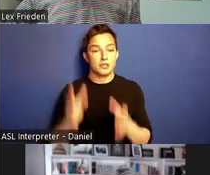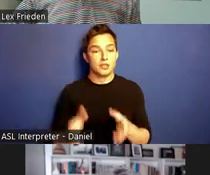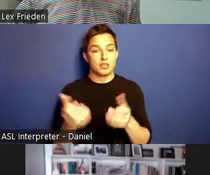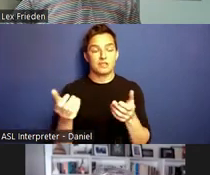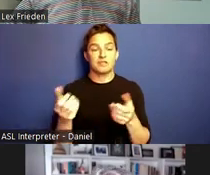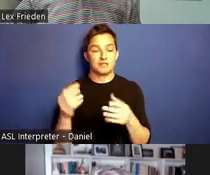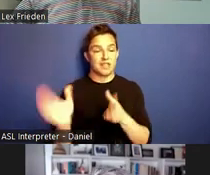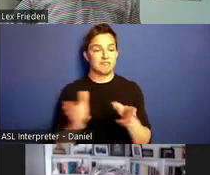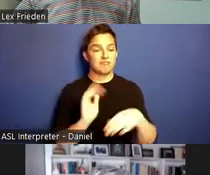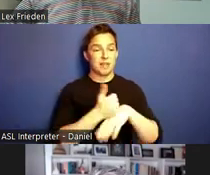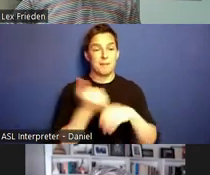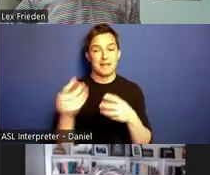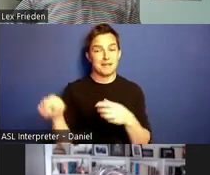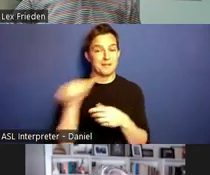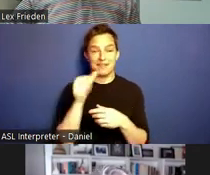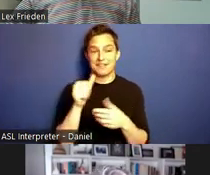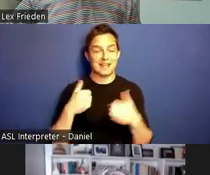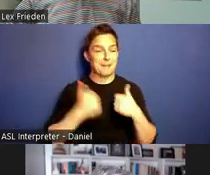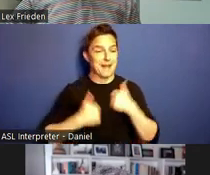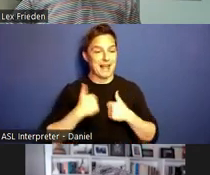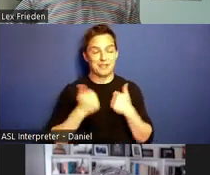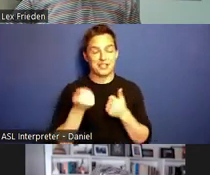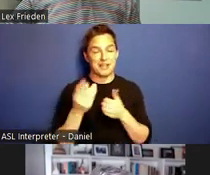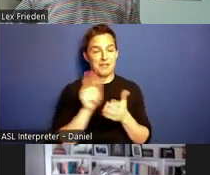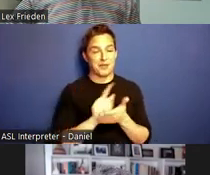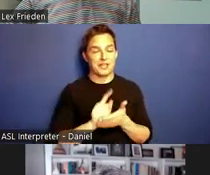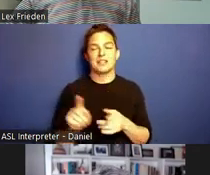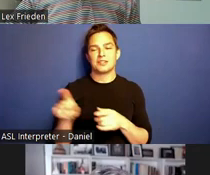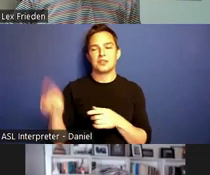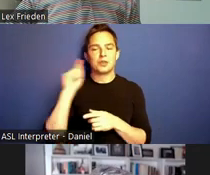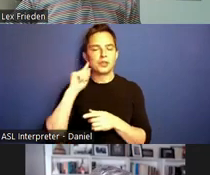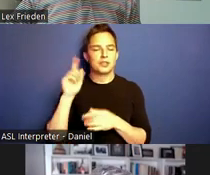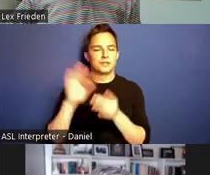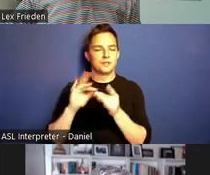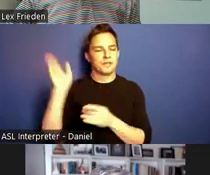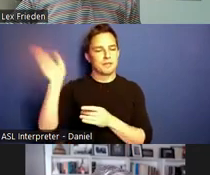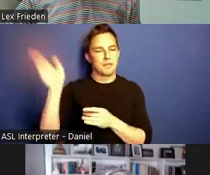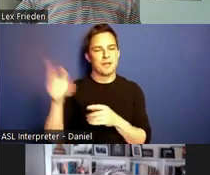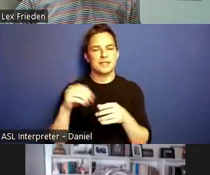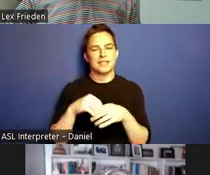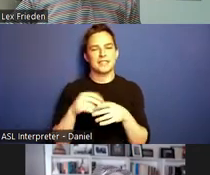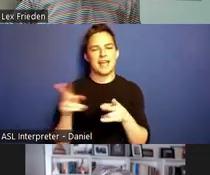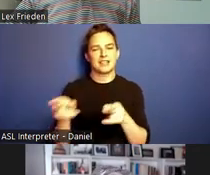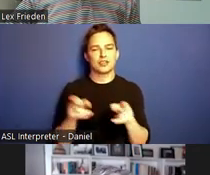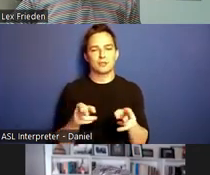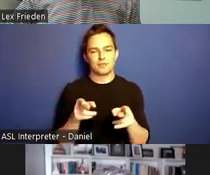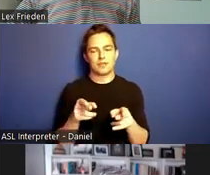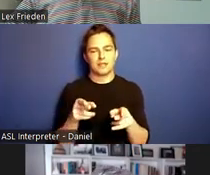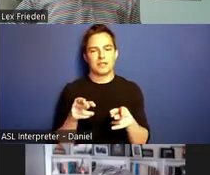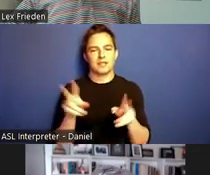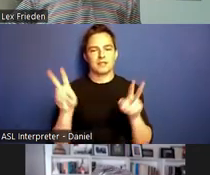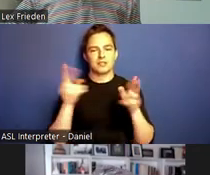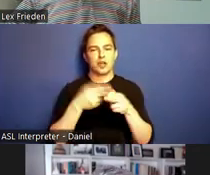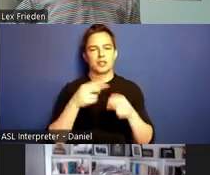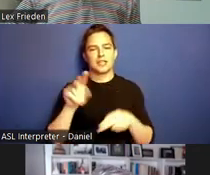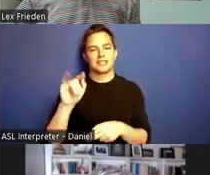weeks. So you'll be hearing some of the testimony in excerpts from a video entitled The Power of 504 that we'll be showing